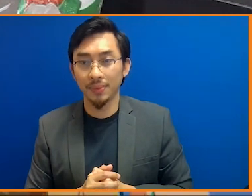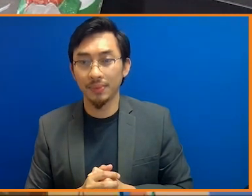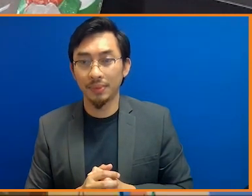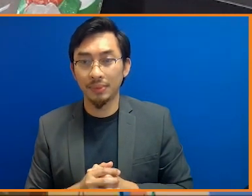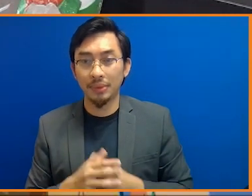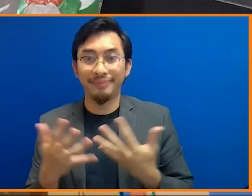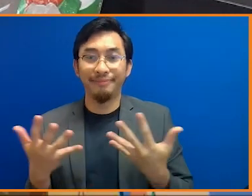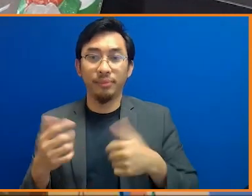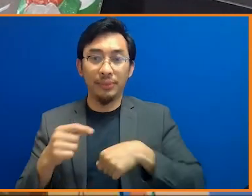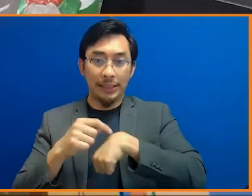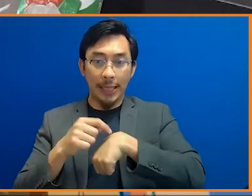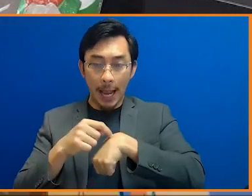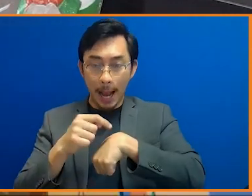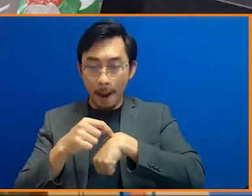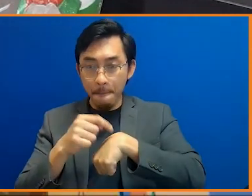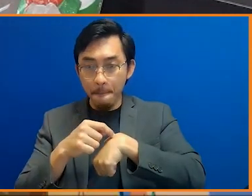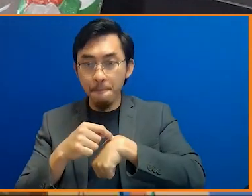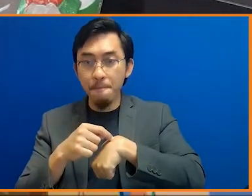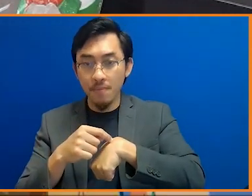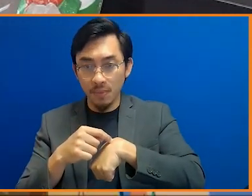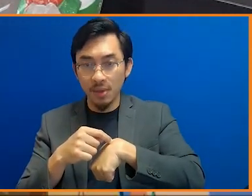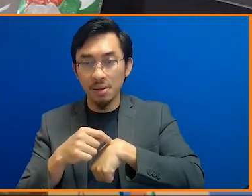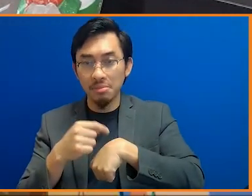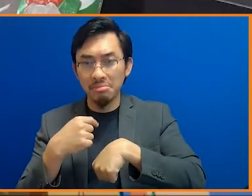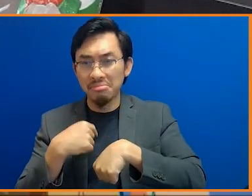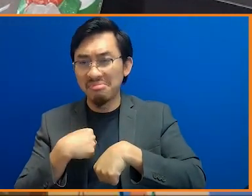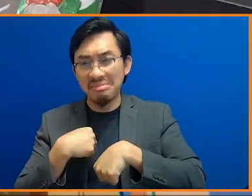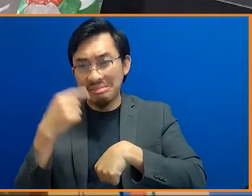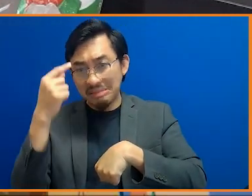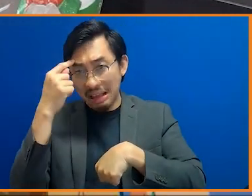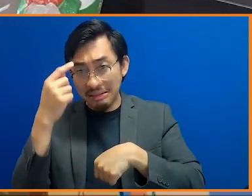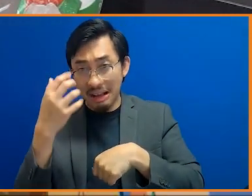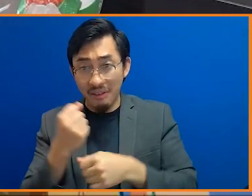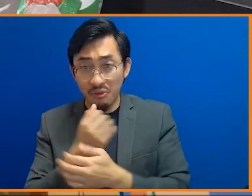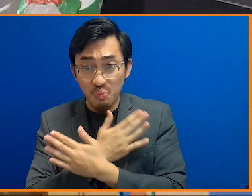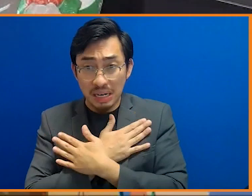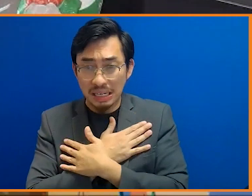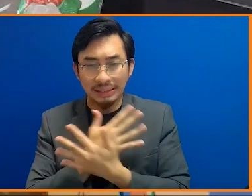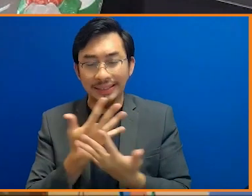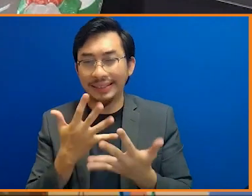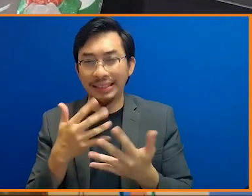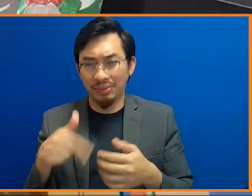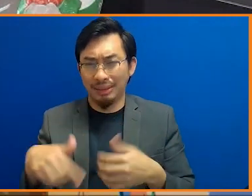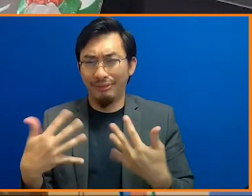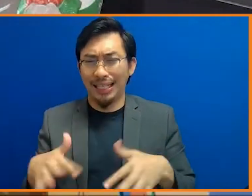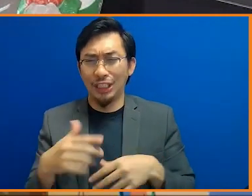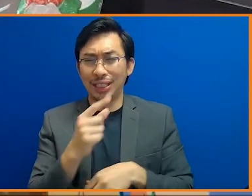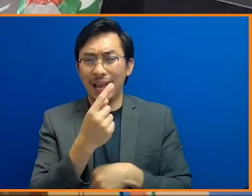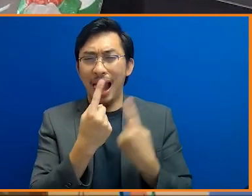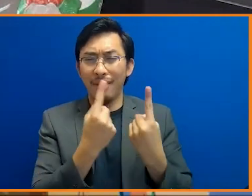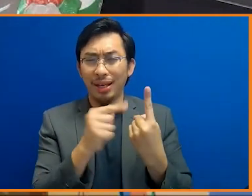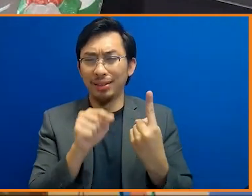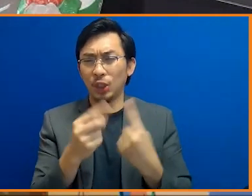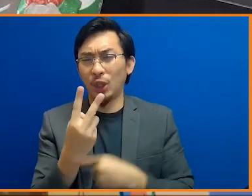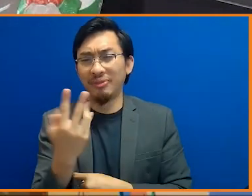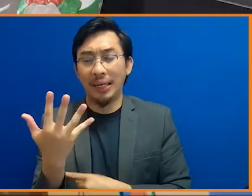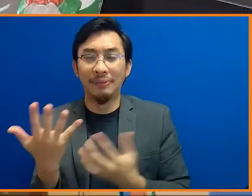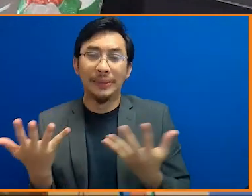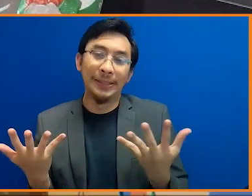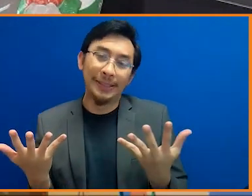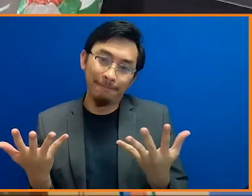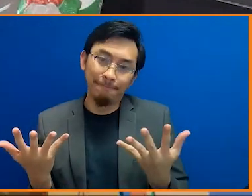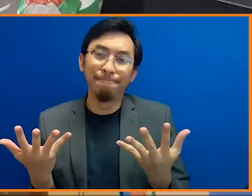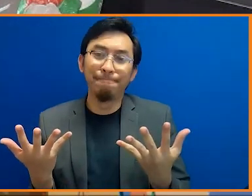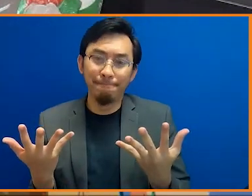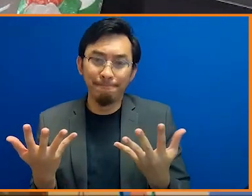we will because of the time I don't believe that we have the break, so it's already like